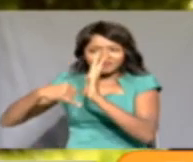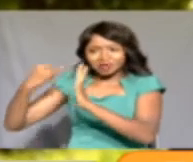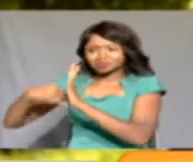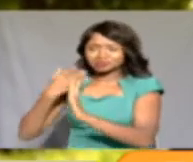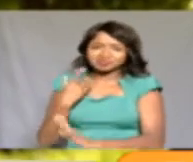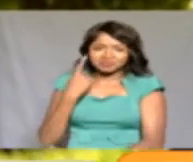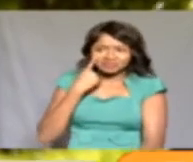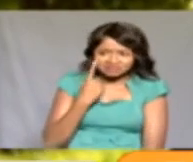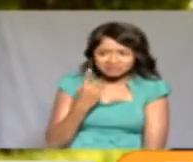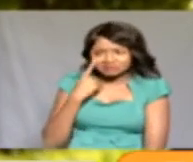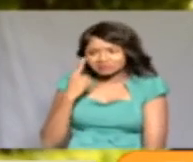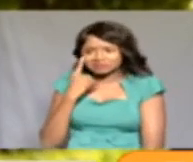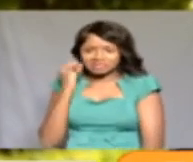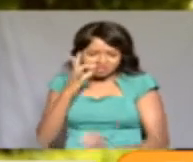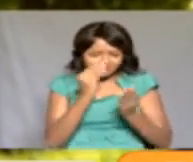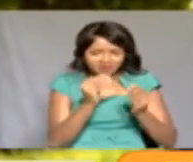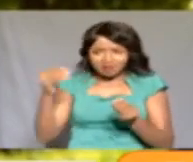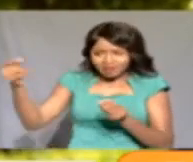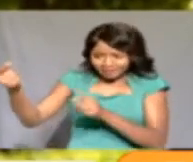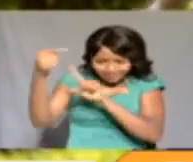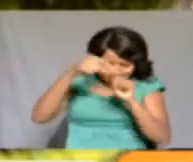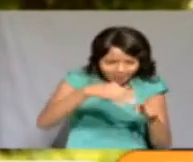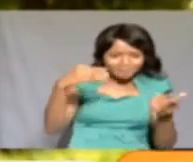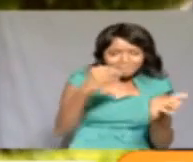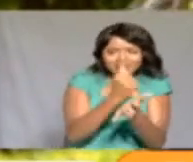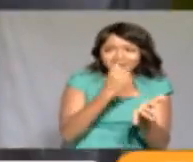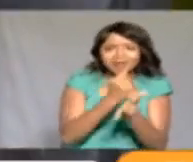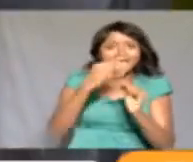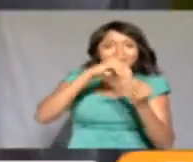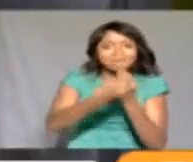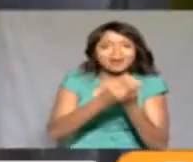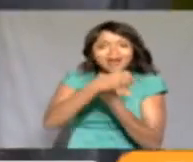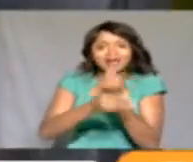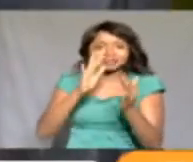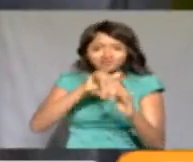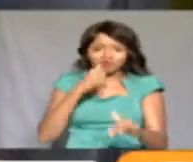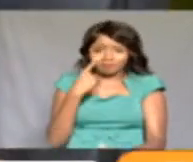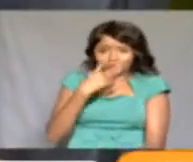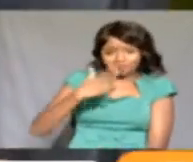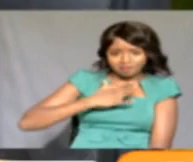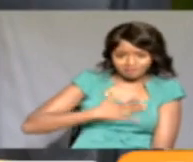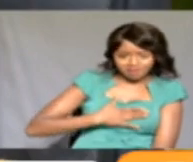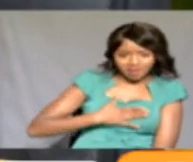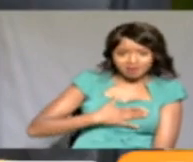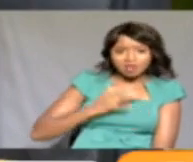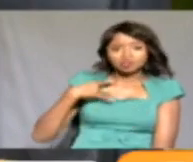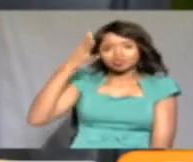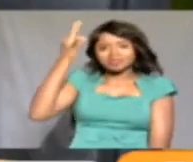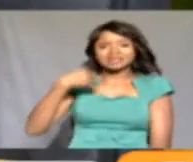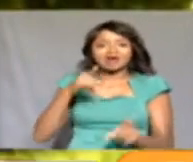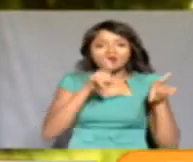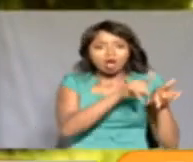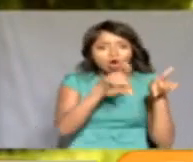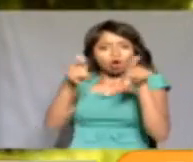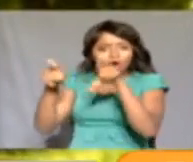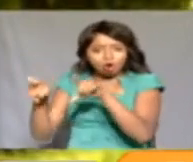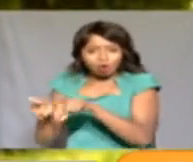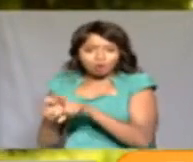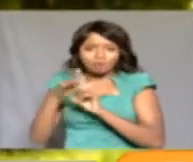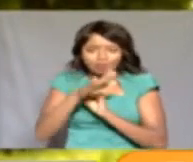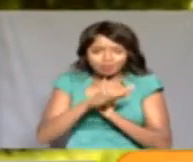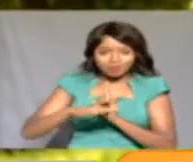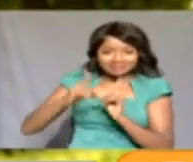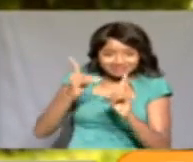and seek them to come and buy bananas from my place. I decided to have a common date when we